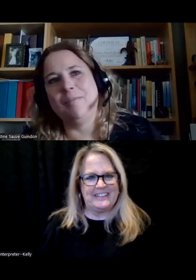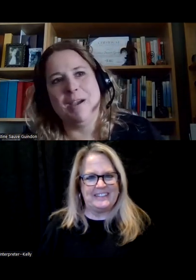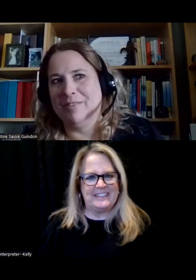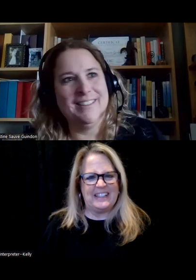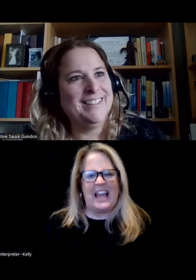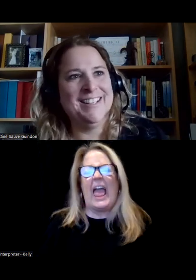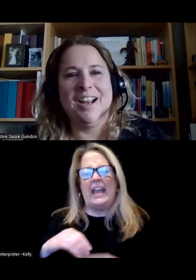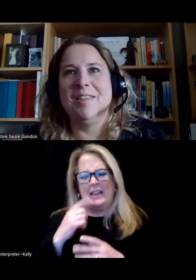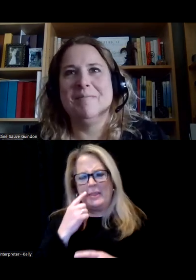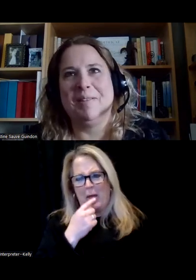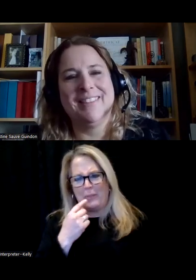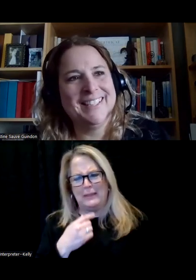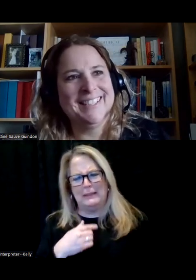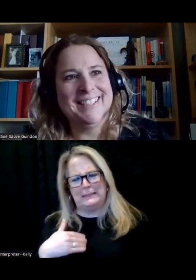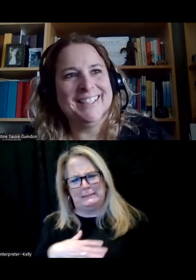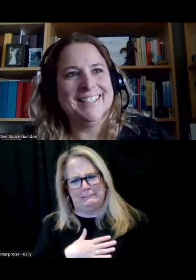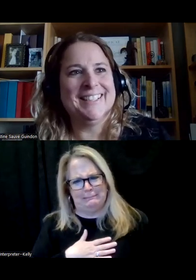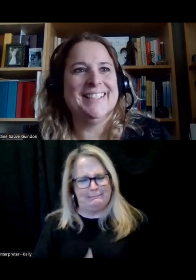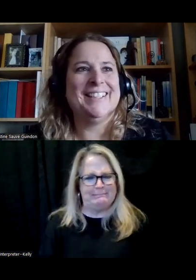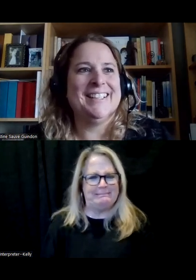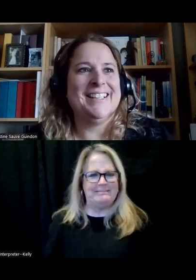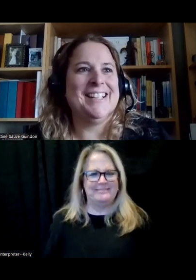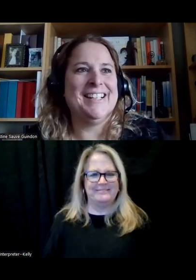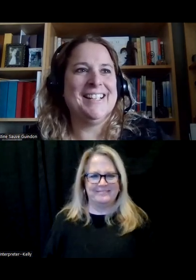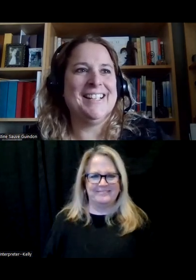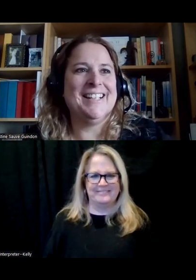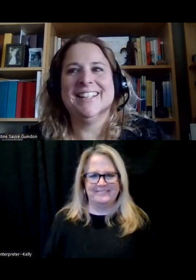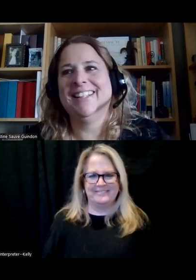Not in the mouth. Not in the mouth.